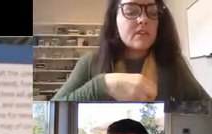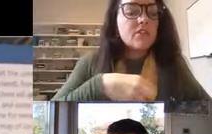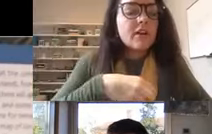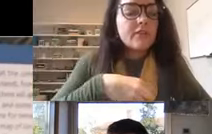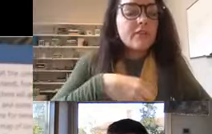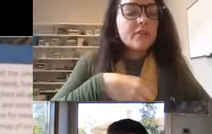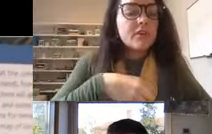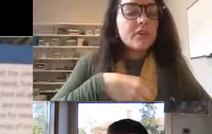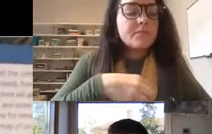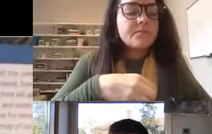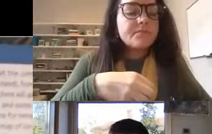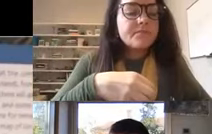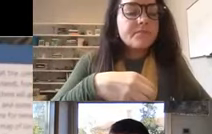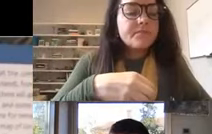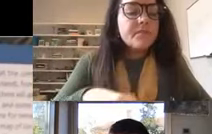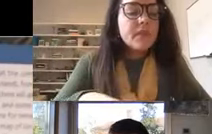of the geographer's view.